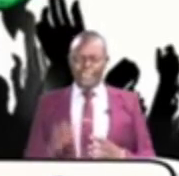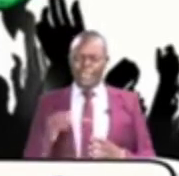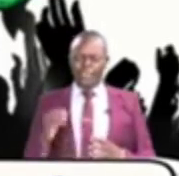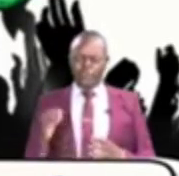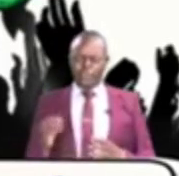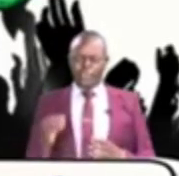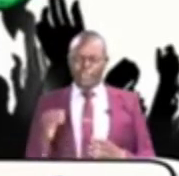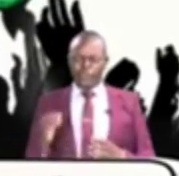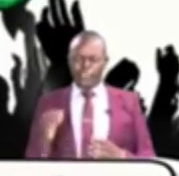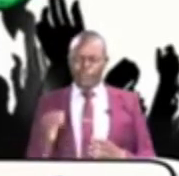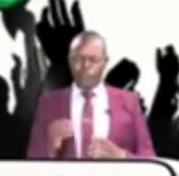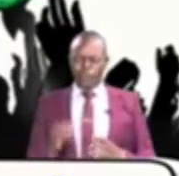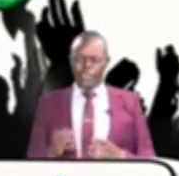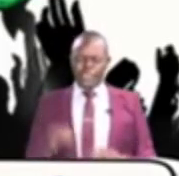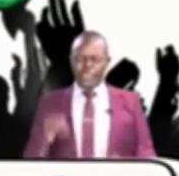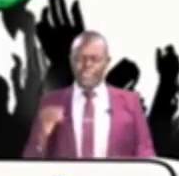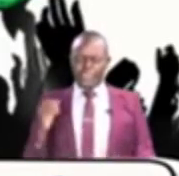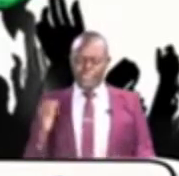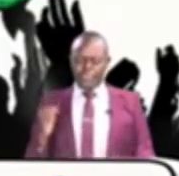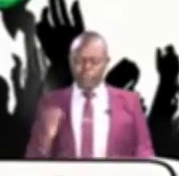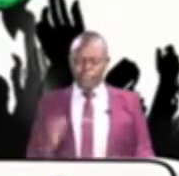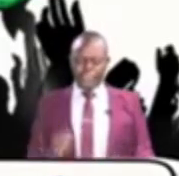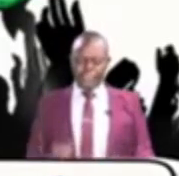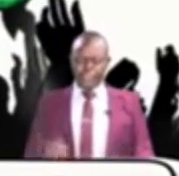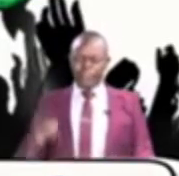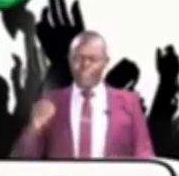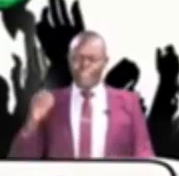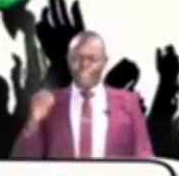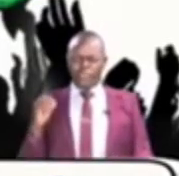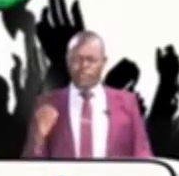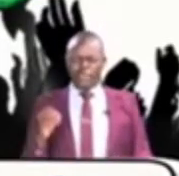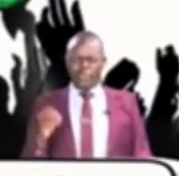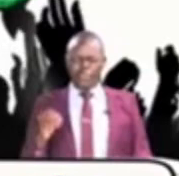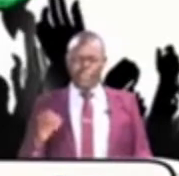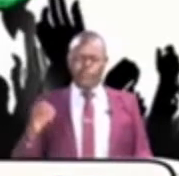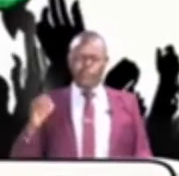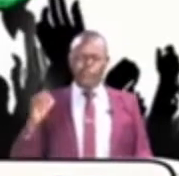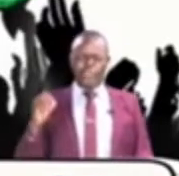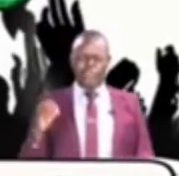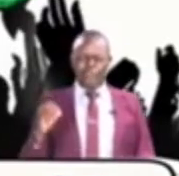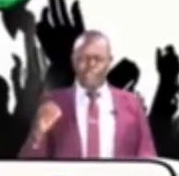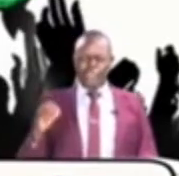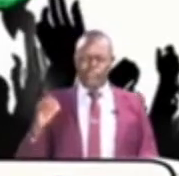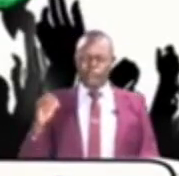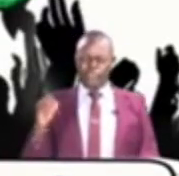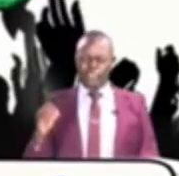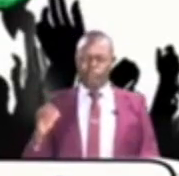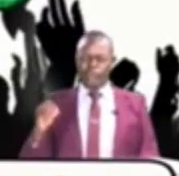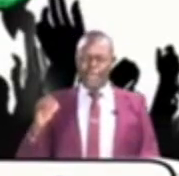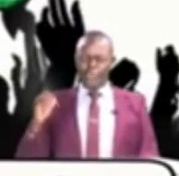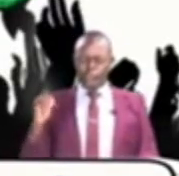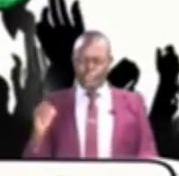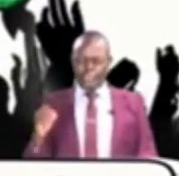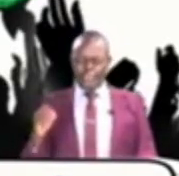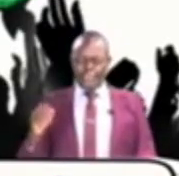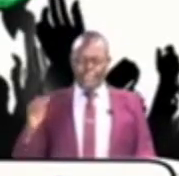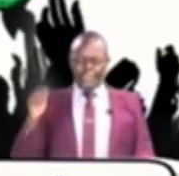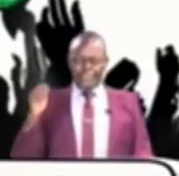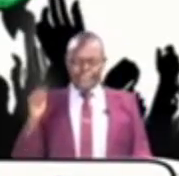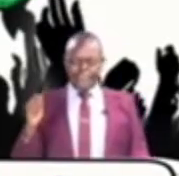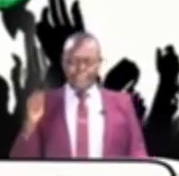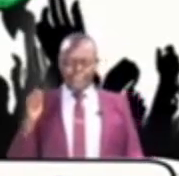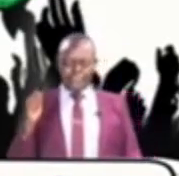listening across and around the globe in the name of Jesus Christ. I pray that this word is going to deliver, to save, and to heal